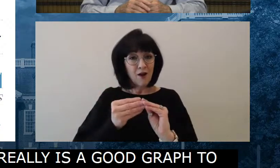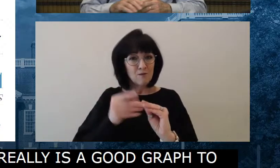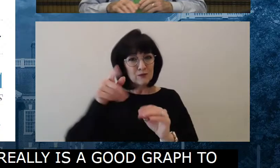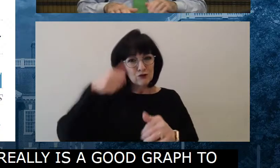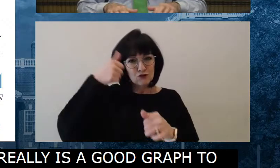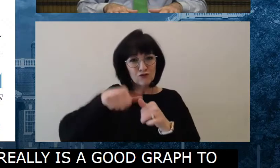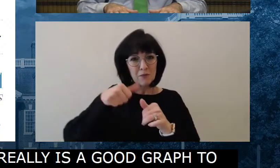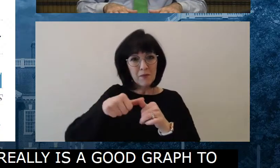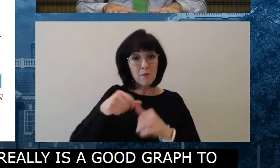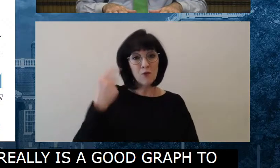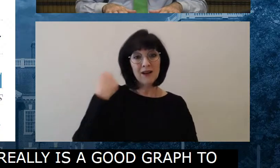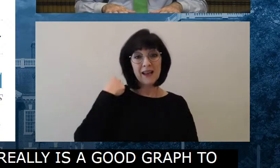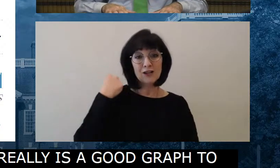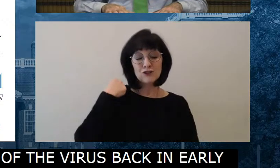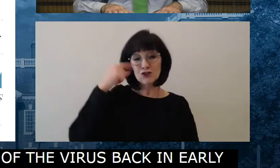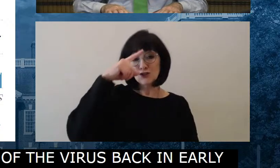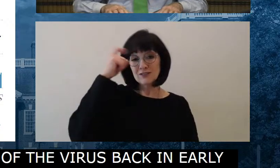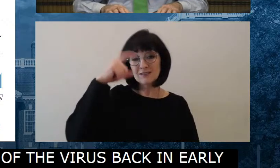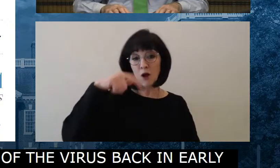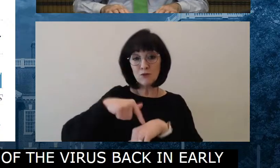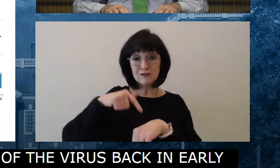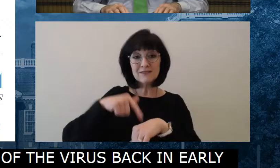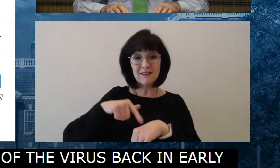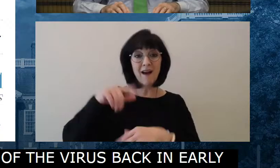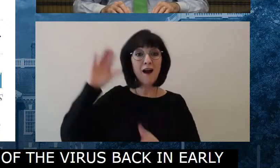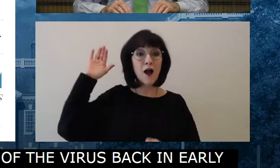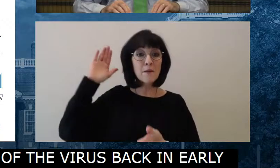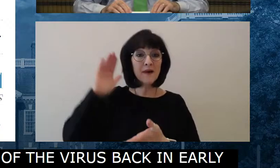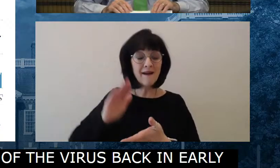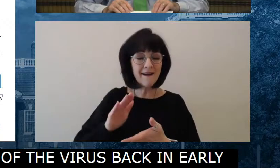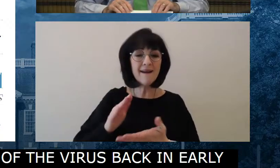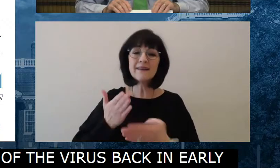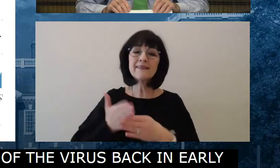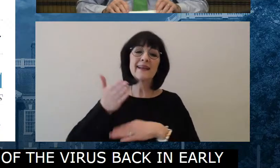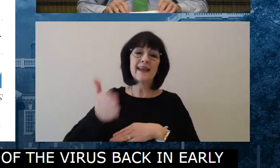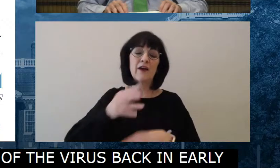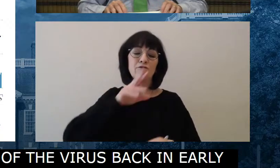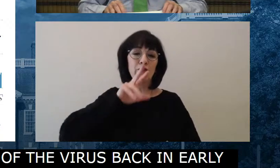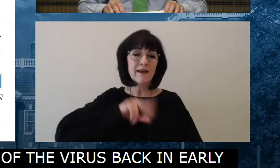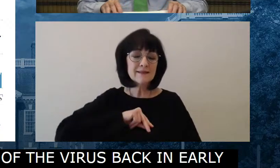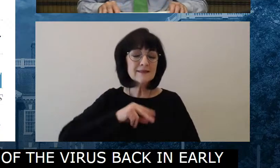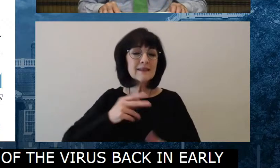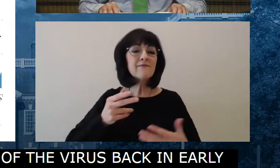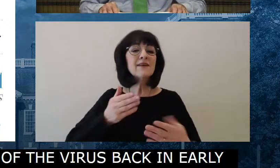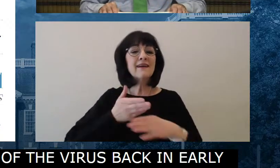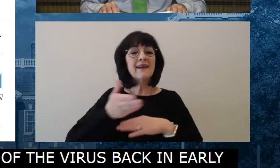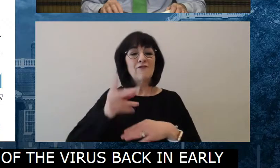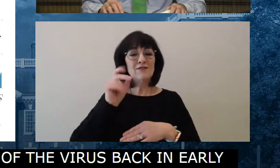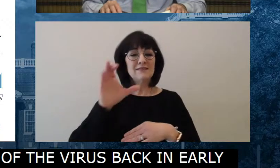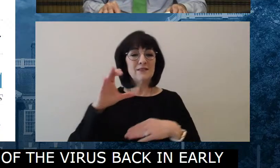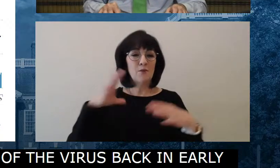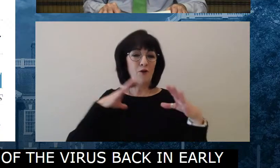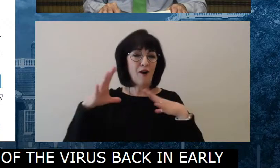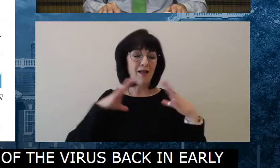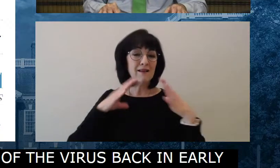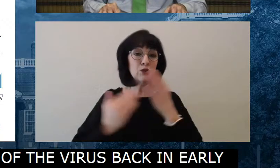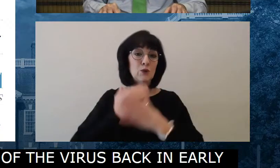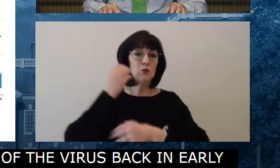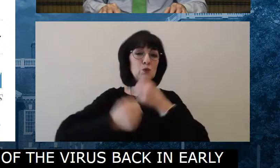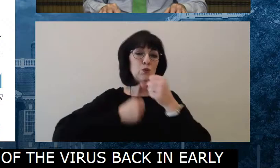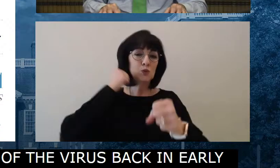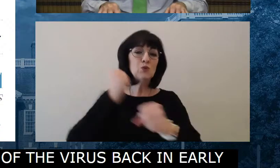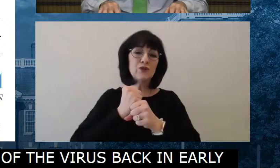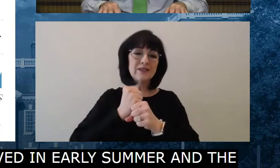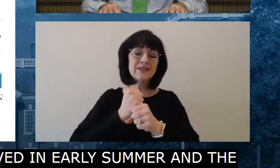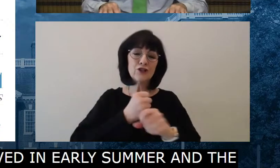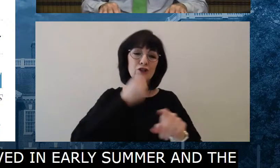months, and then ticking up after Thanksgiving into December, the December holidays after the new year. We